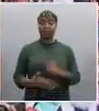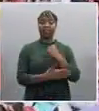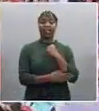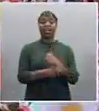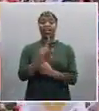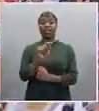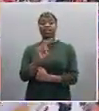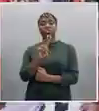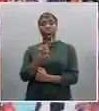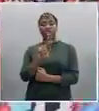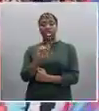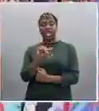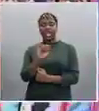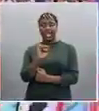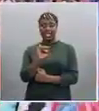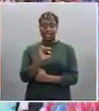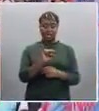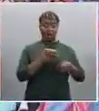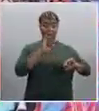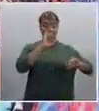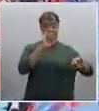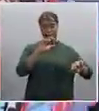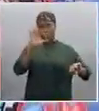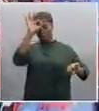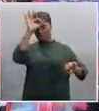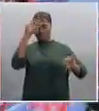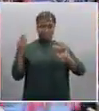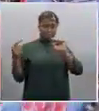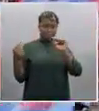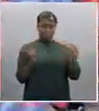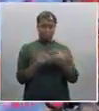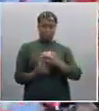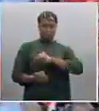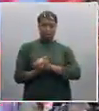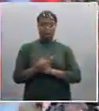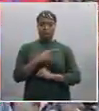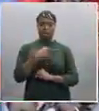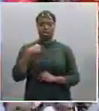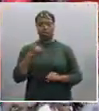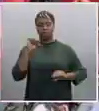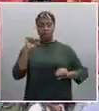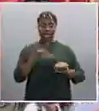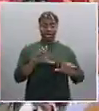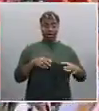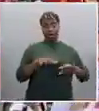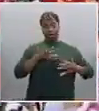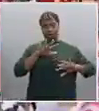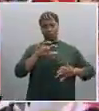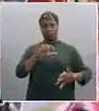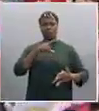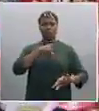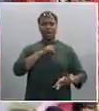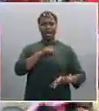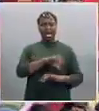Turkish police clashed with protesters who defied a ban to march to Istanbul's symbolic main square. The protesters were commemorating the